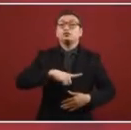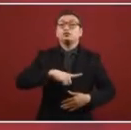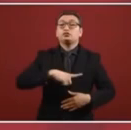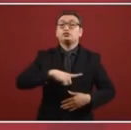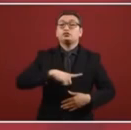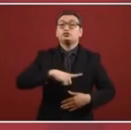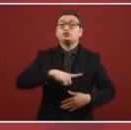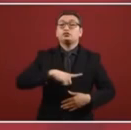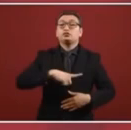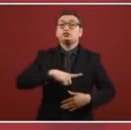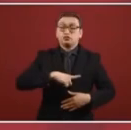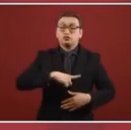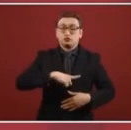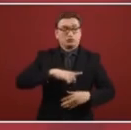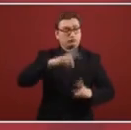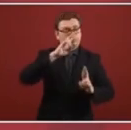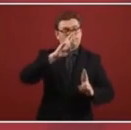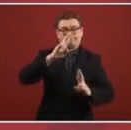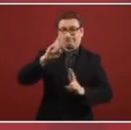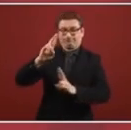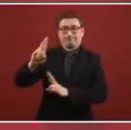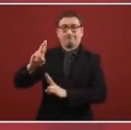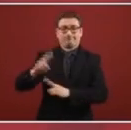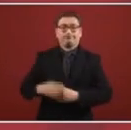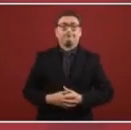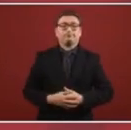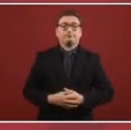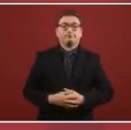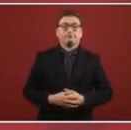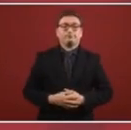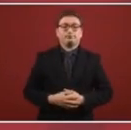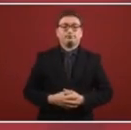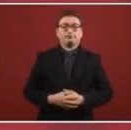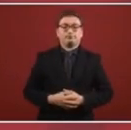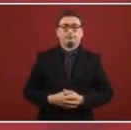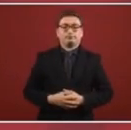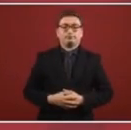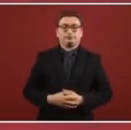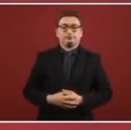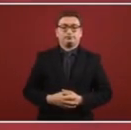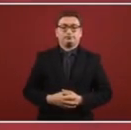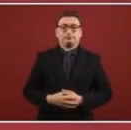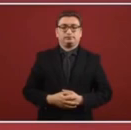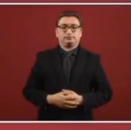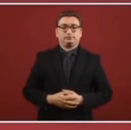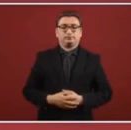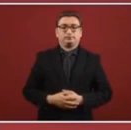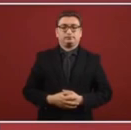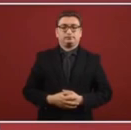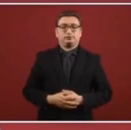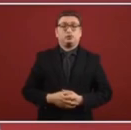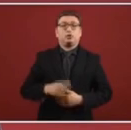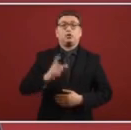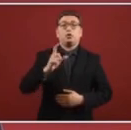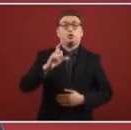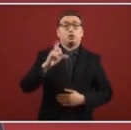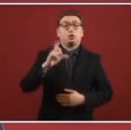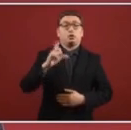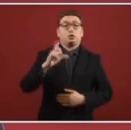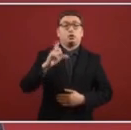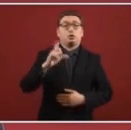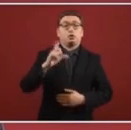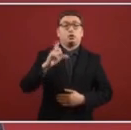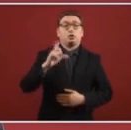we